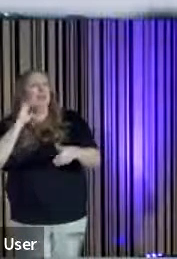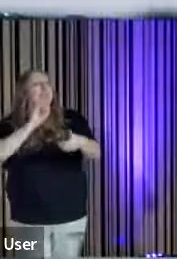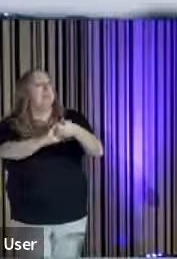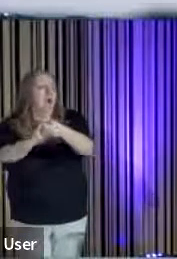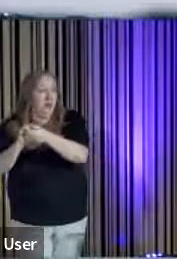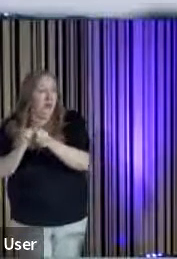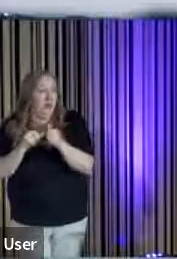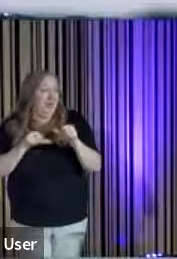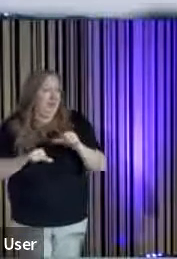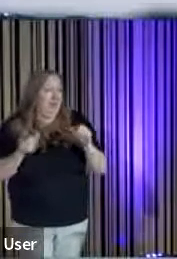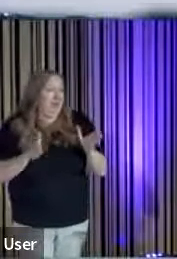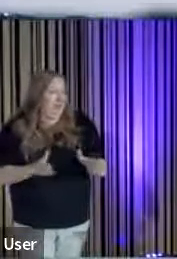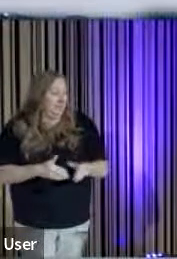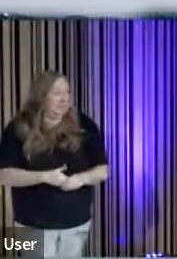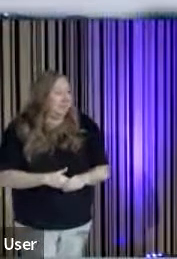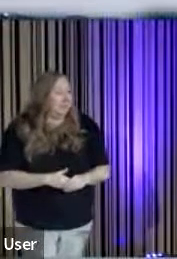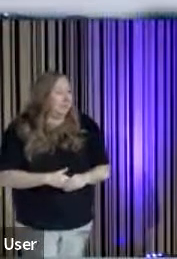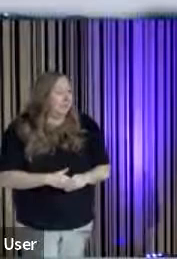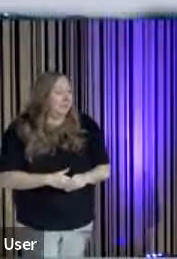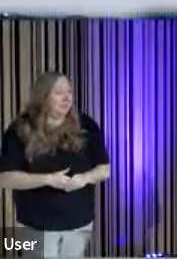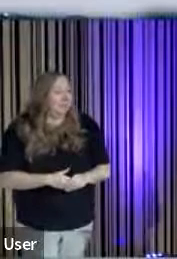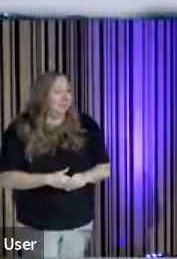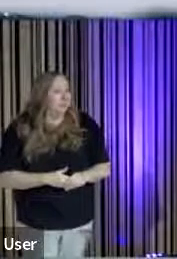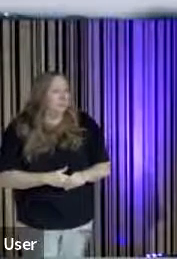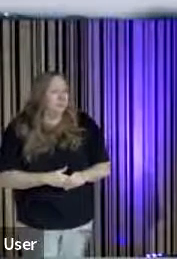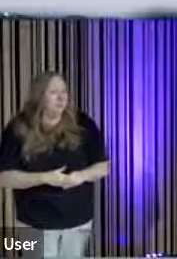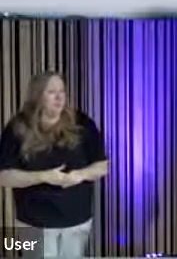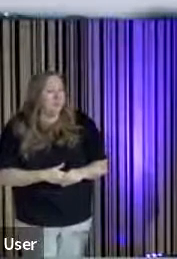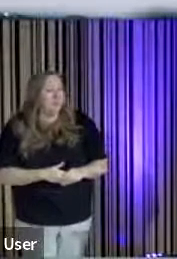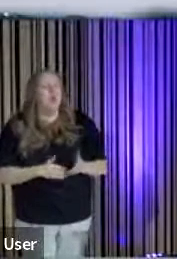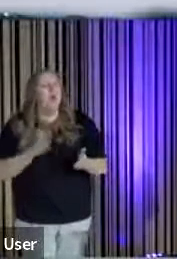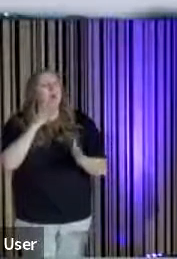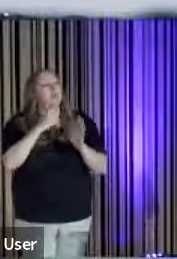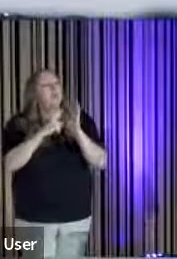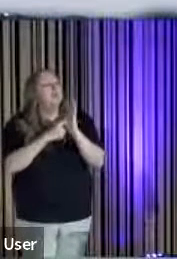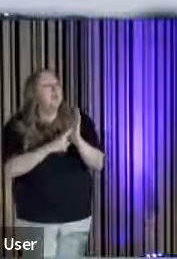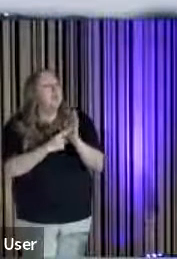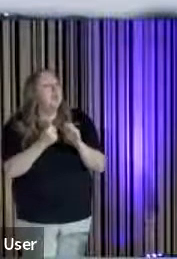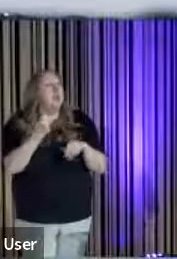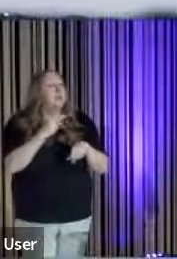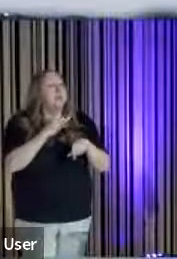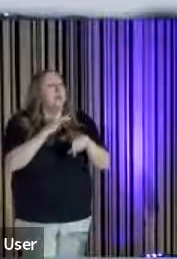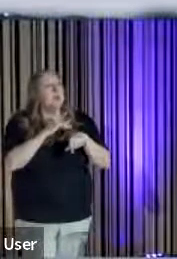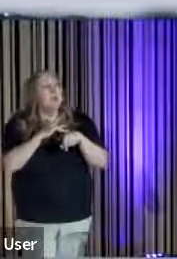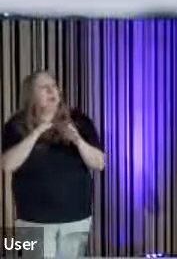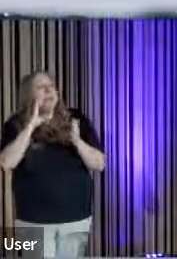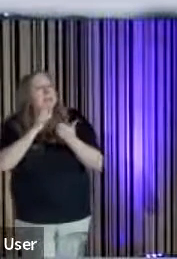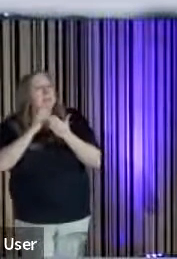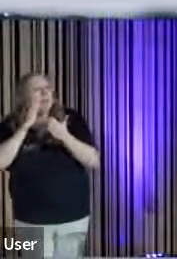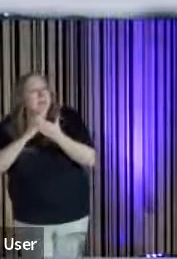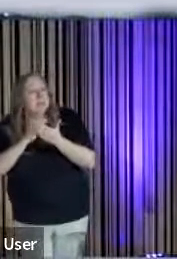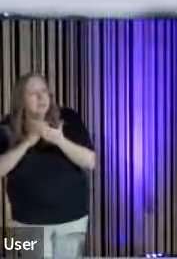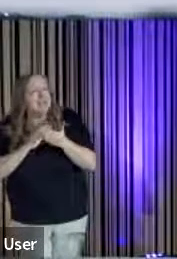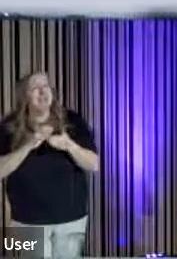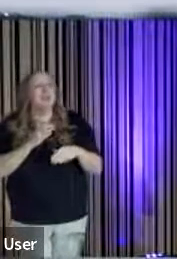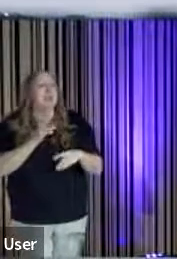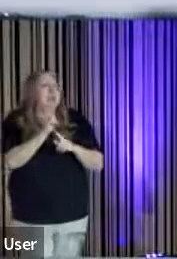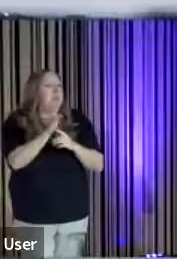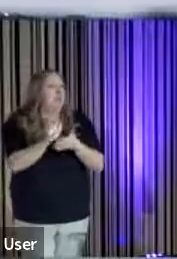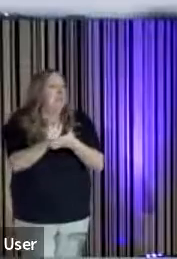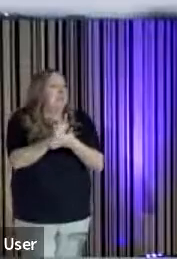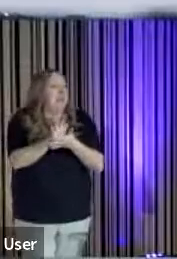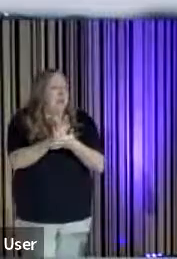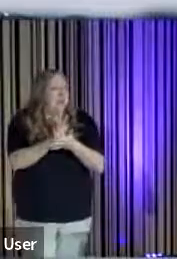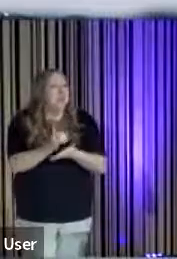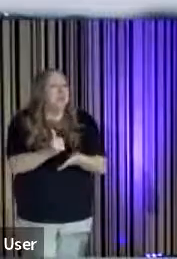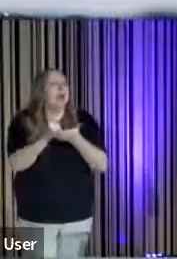globe. Before, I don't want to talk too much. I want to take you on a tour, so I will show you some footages, just a 3 minutes video to take you far